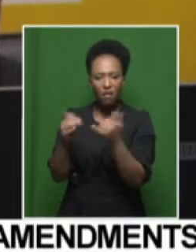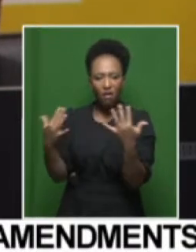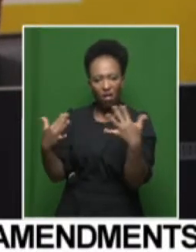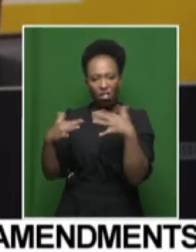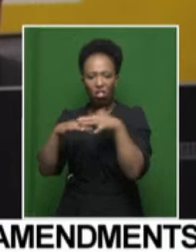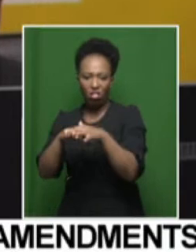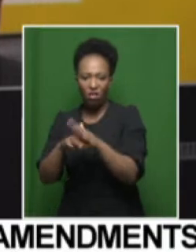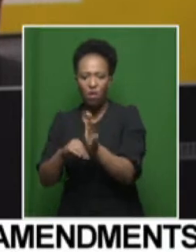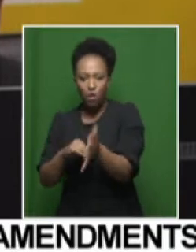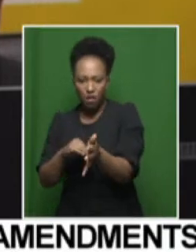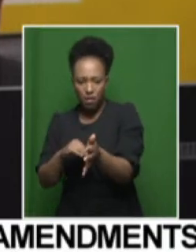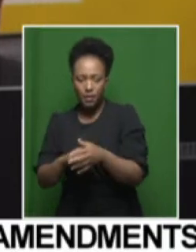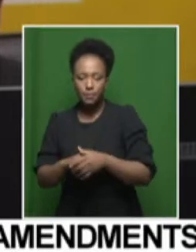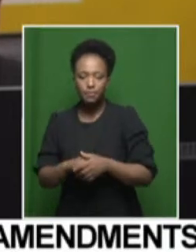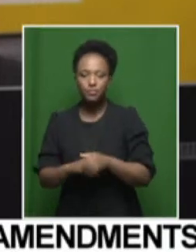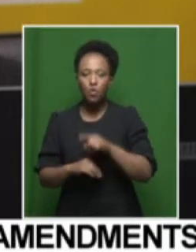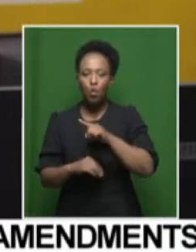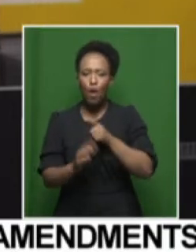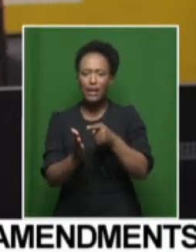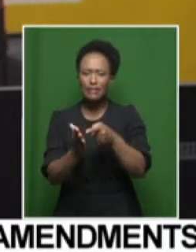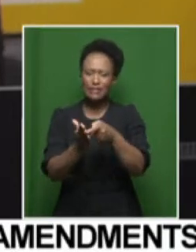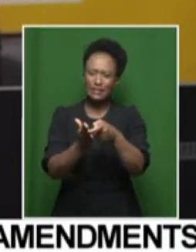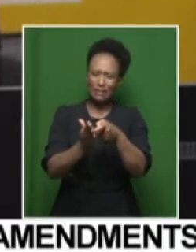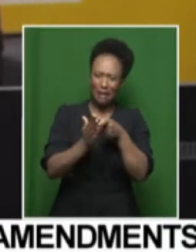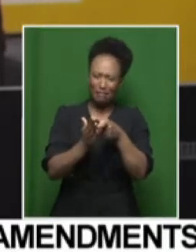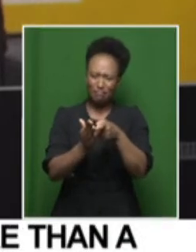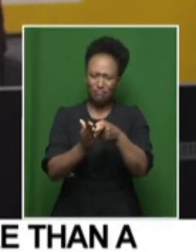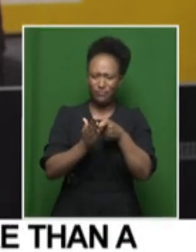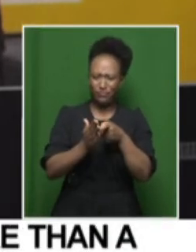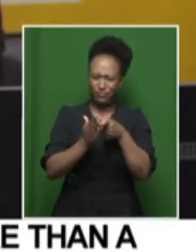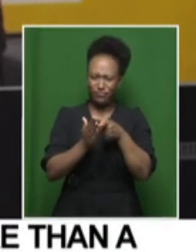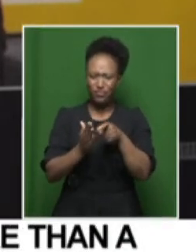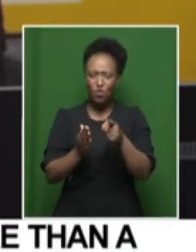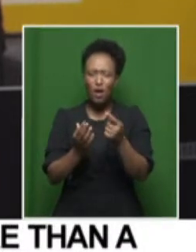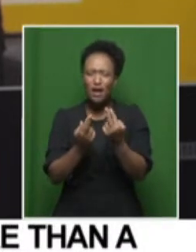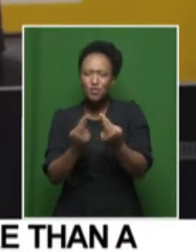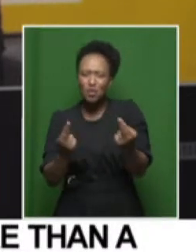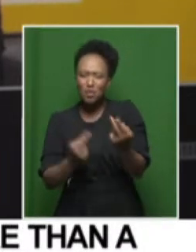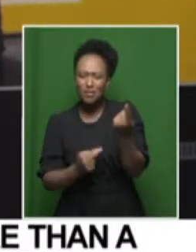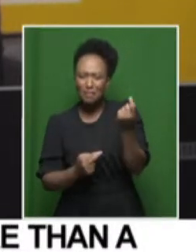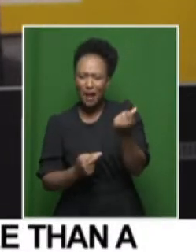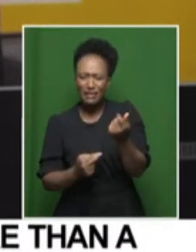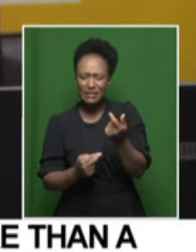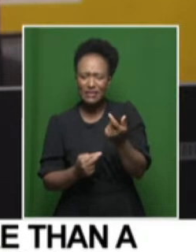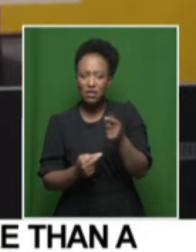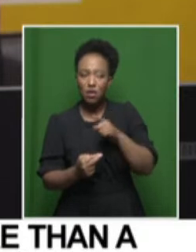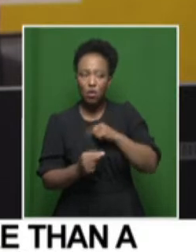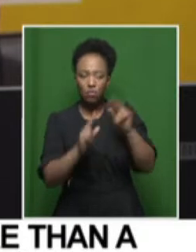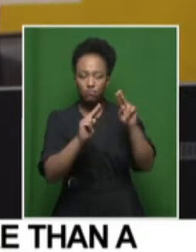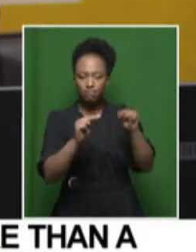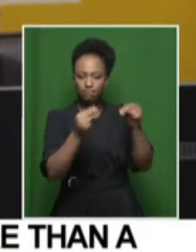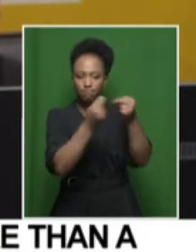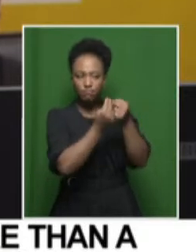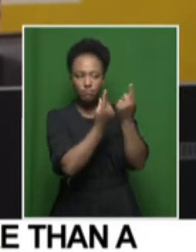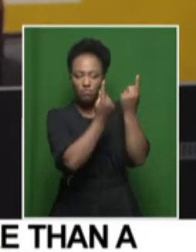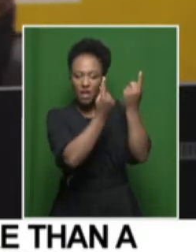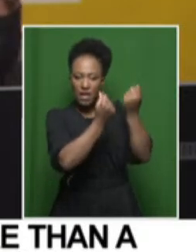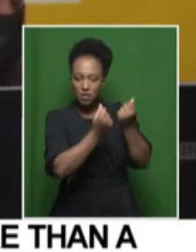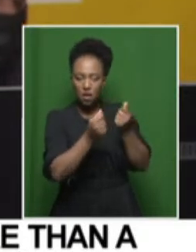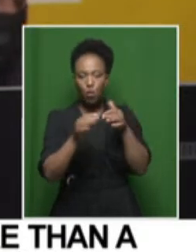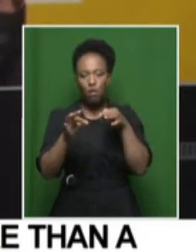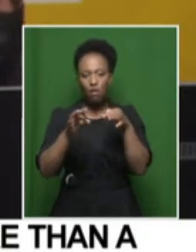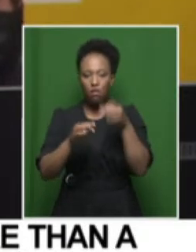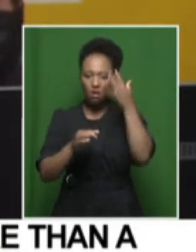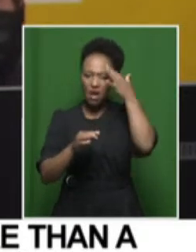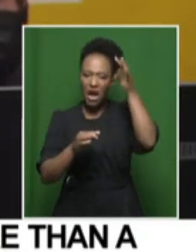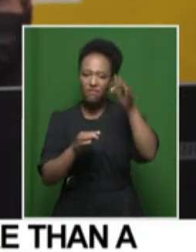continued demands on South Africa's public resources, the National Treasury will outline the criteria for